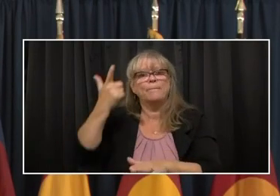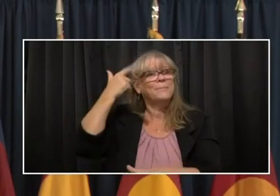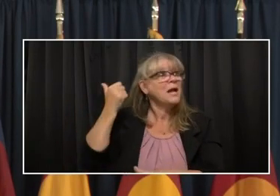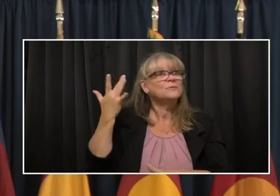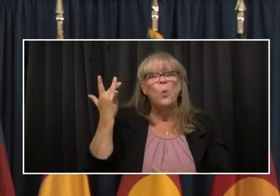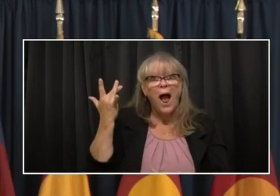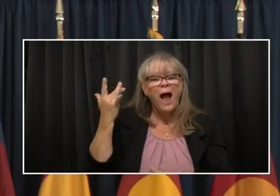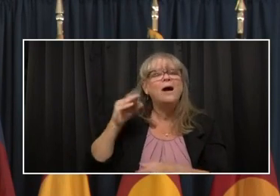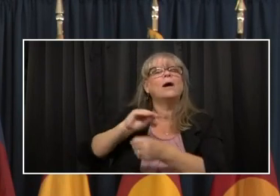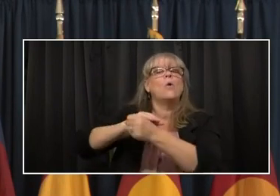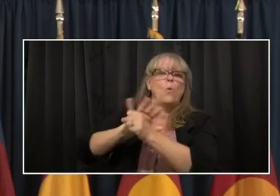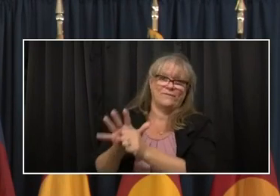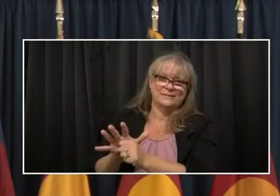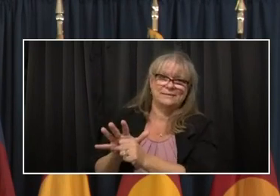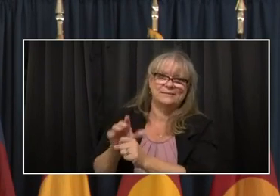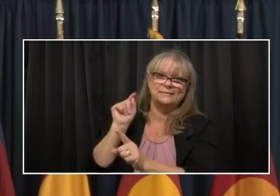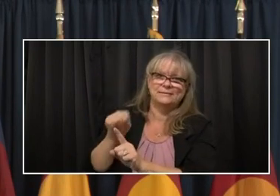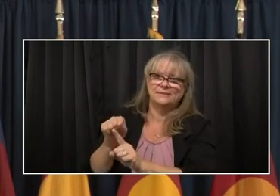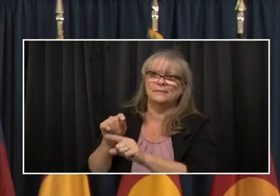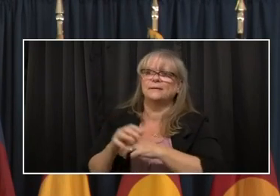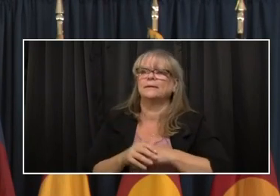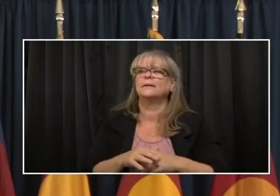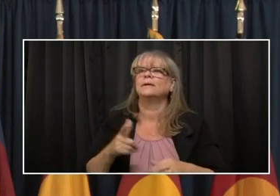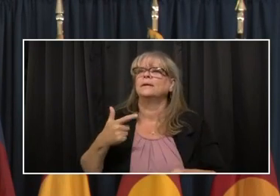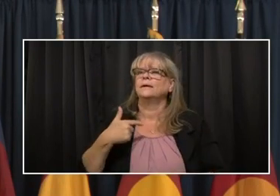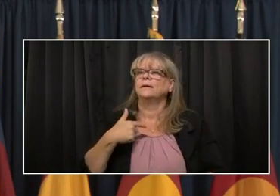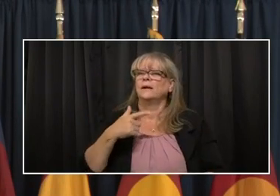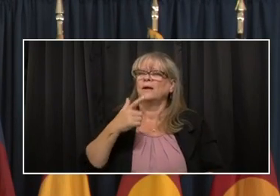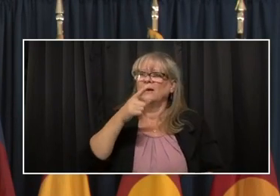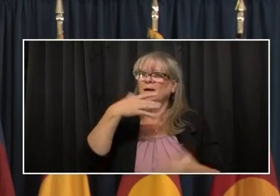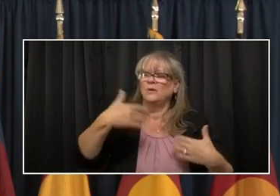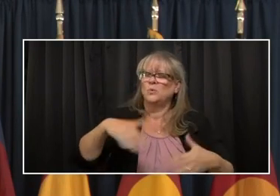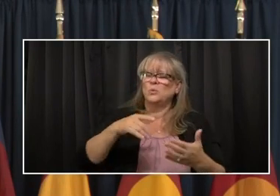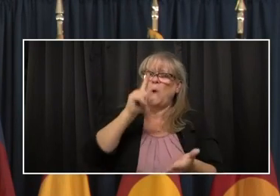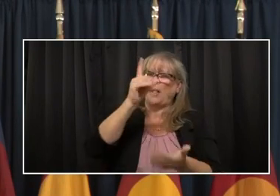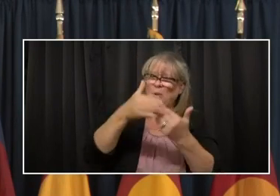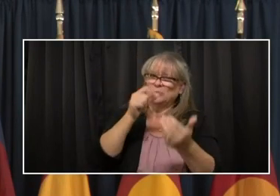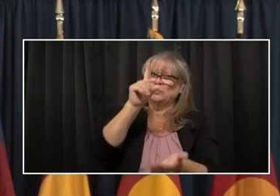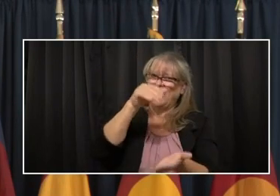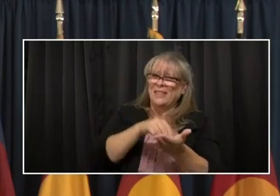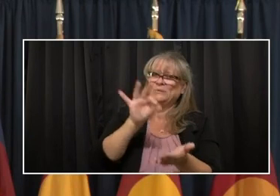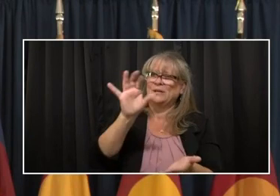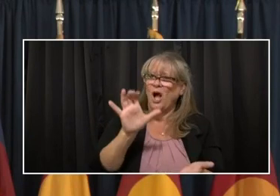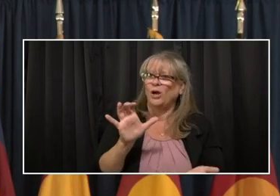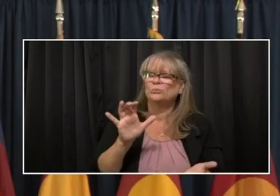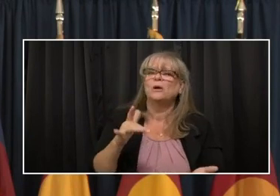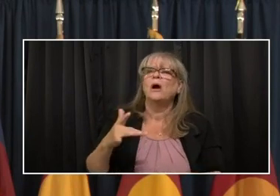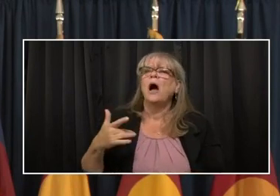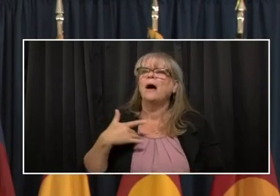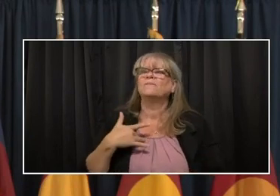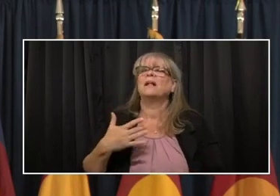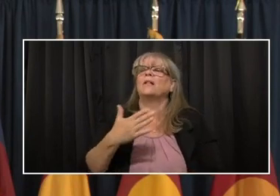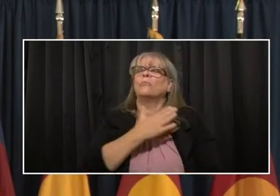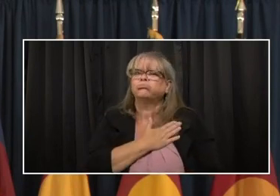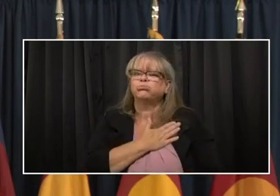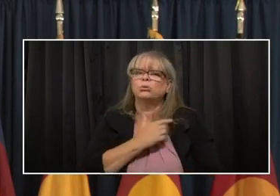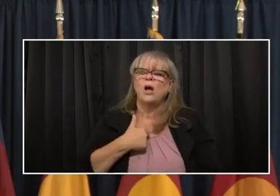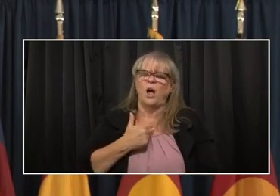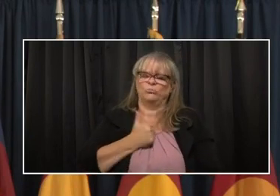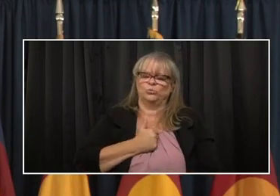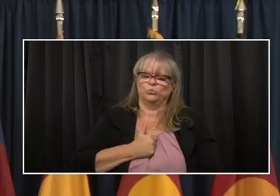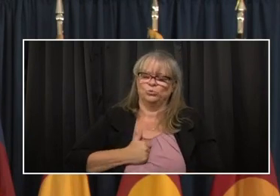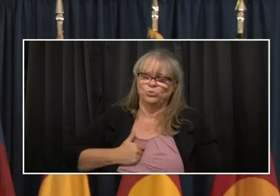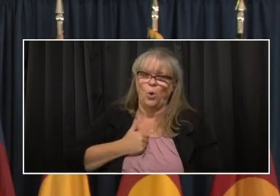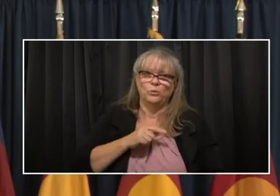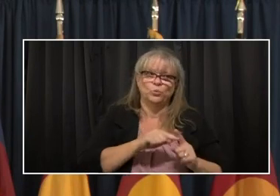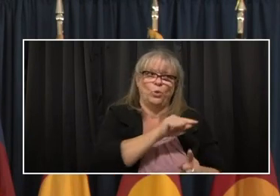over 1,900 that have died with coronavirus, but our condolences to each and every one of those families. Thank you so much,